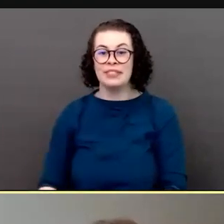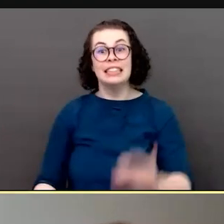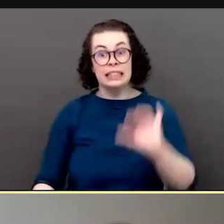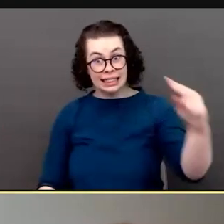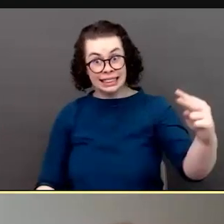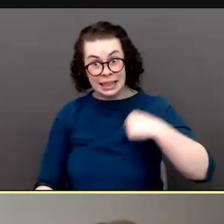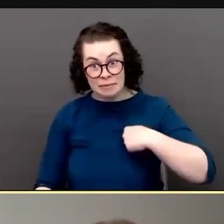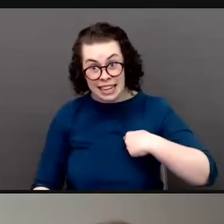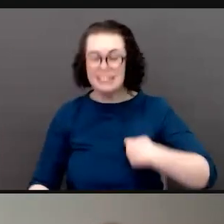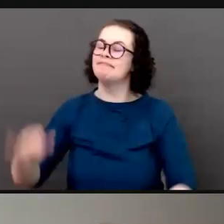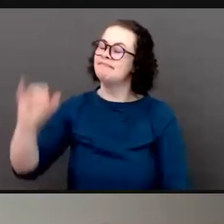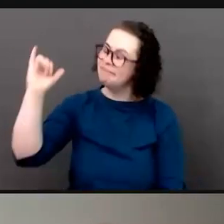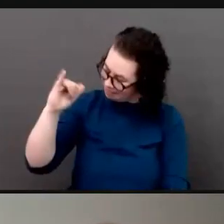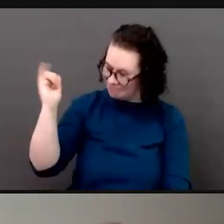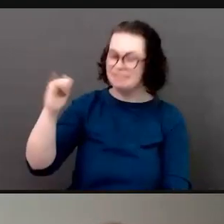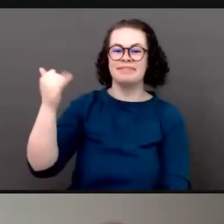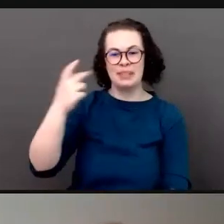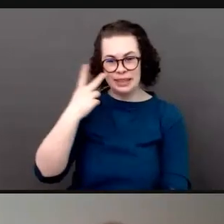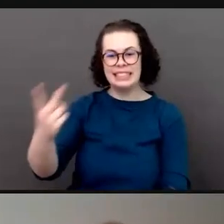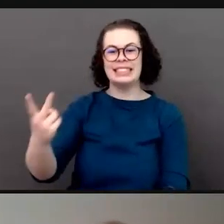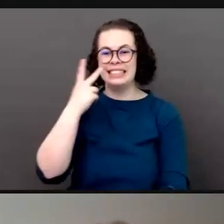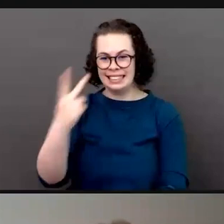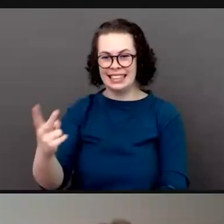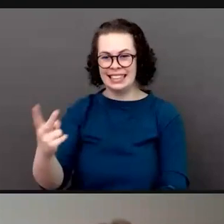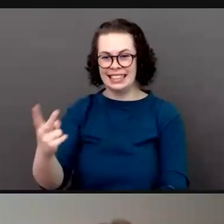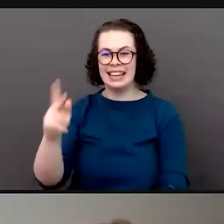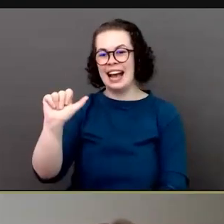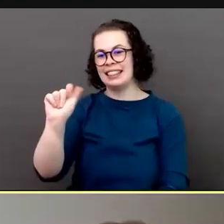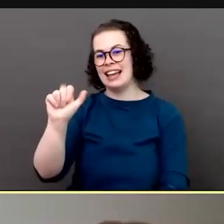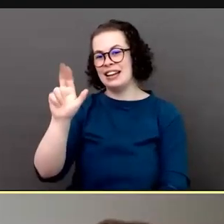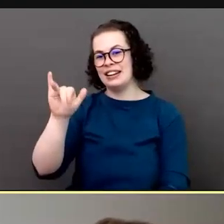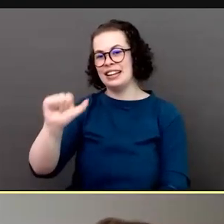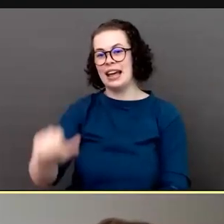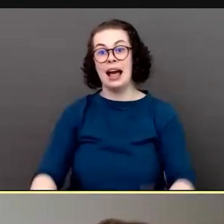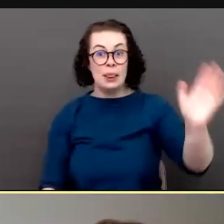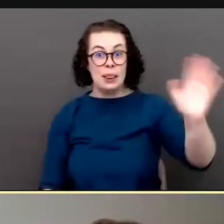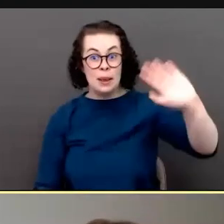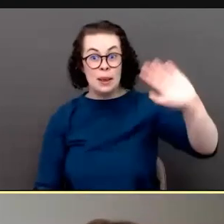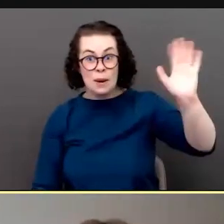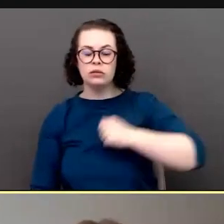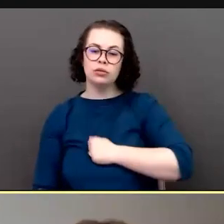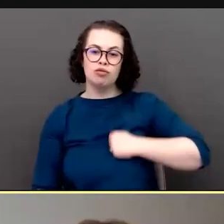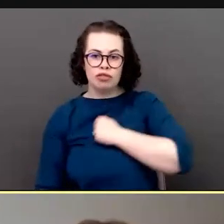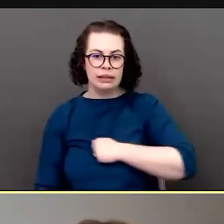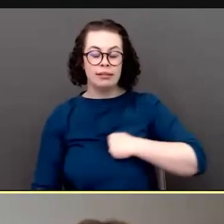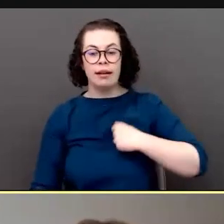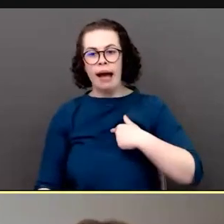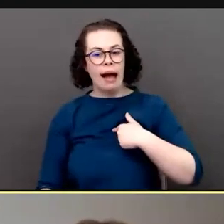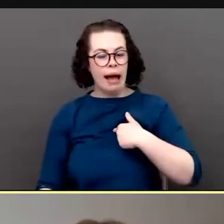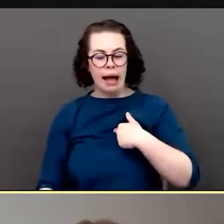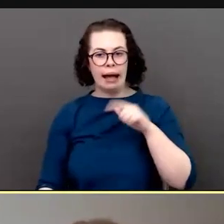now. Yes, we see you now, Katerina. Thank you very much. Hello, and sorry, I was in the